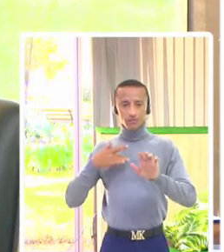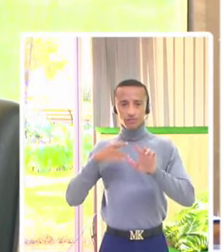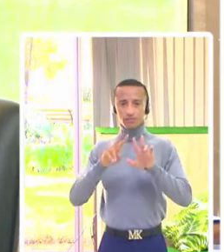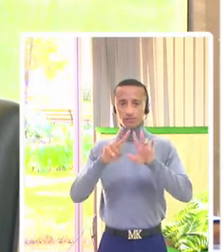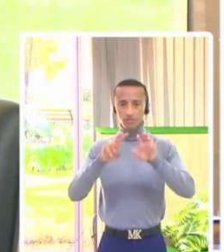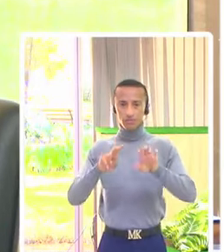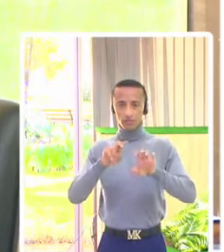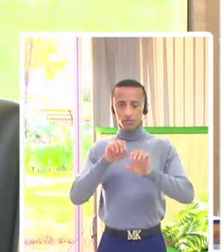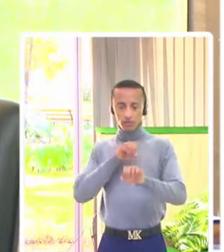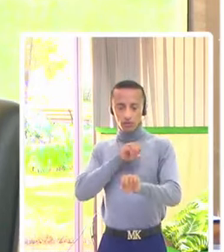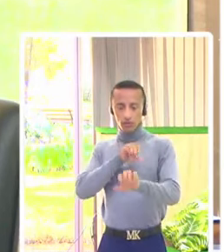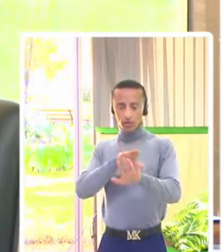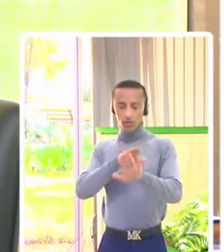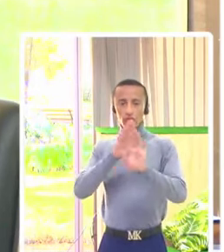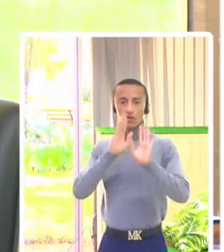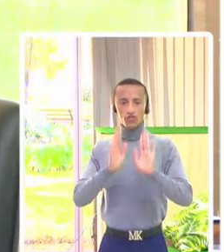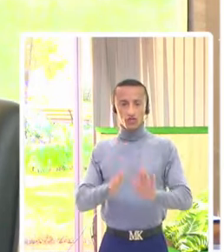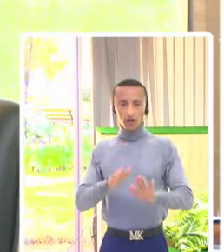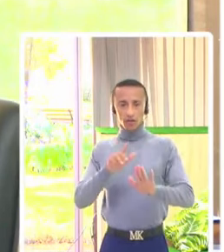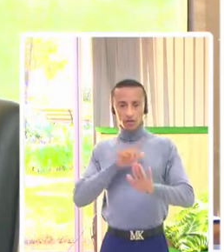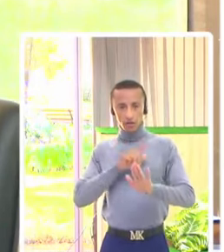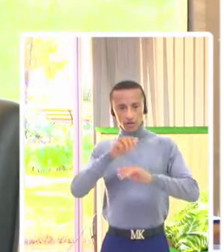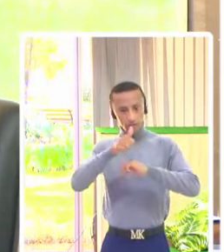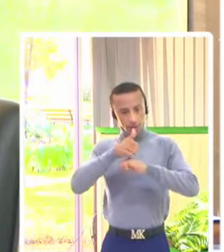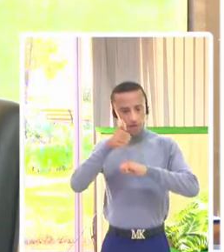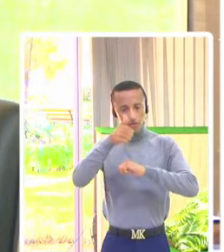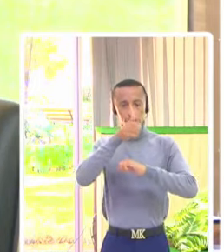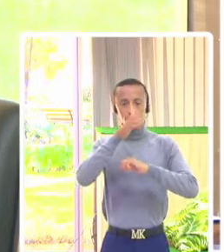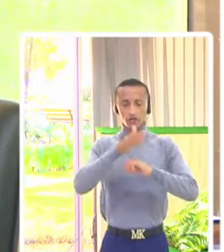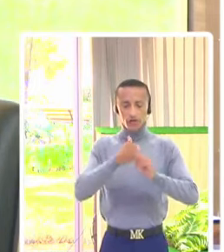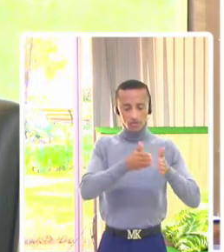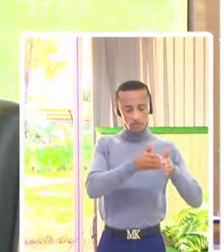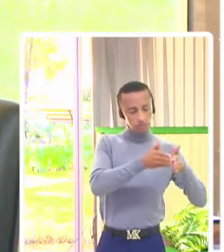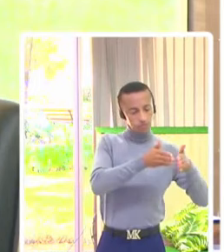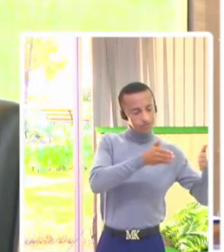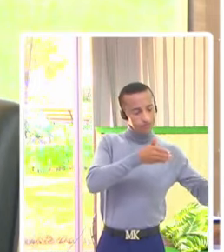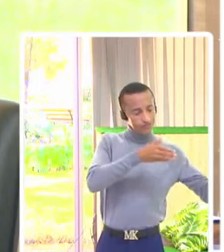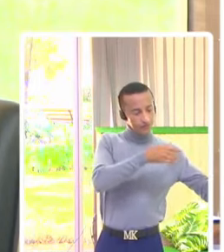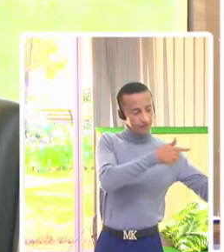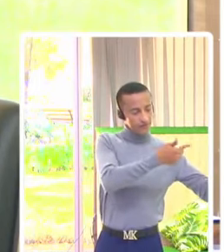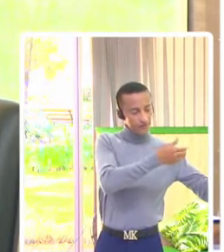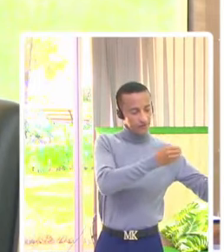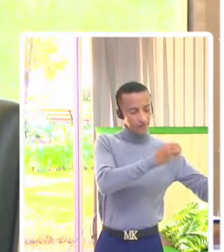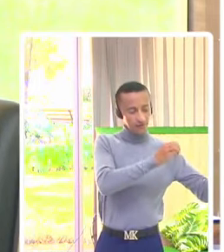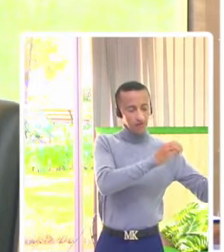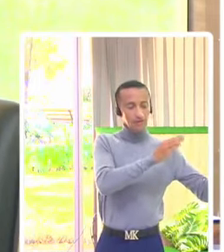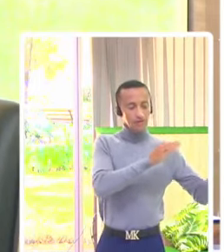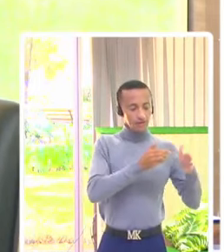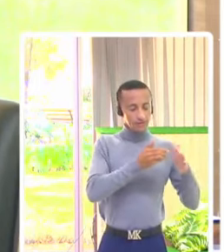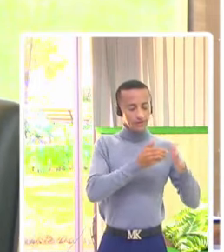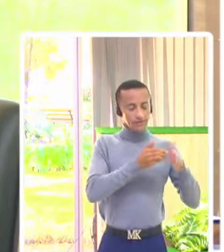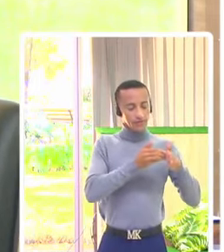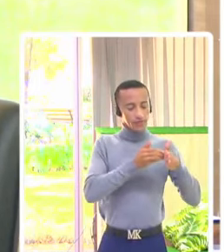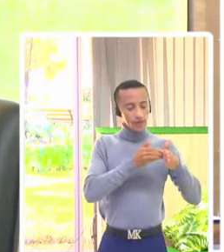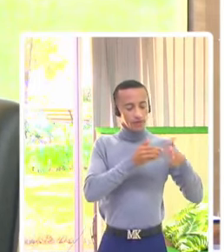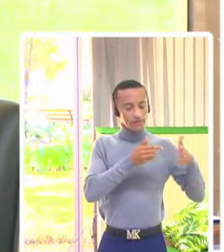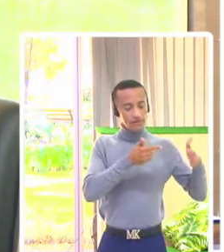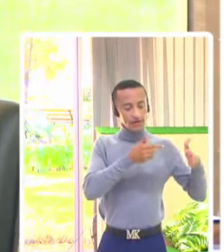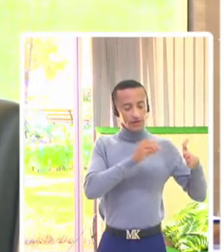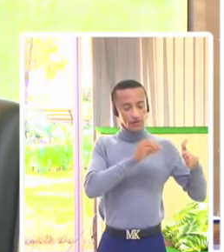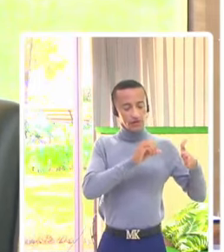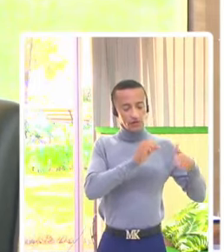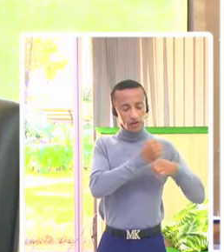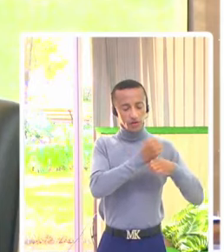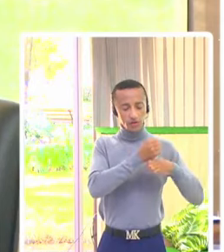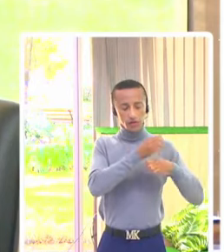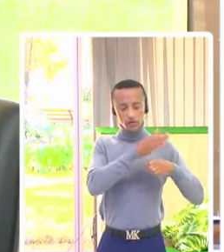compared to in my lifetime, in the last 20 years even, I've seen major improvements. But it's still, we're still in catch-up mode. And you see this when you go